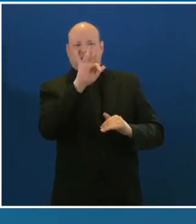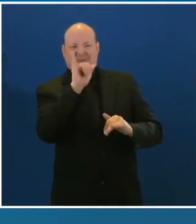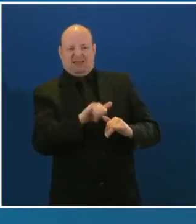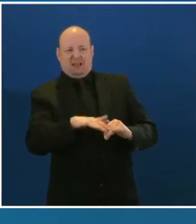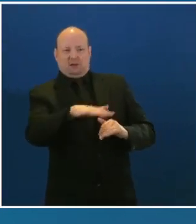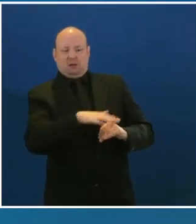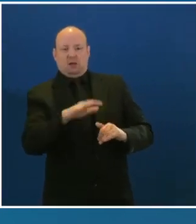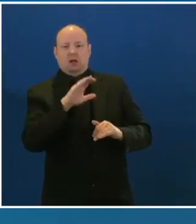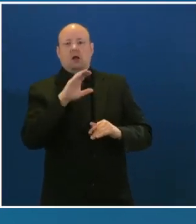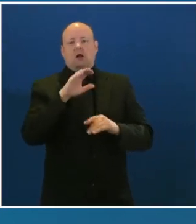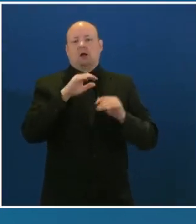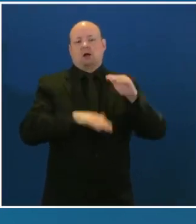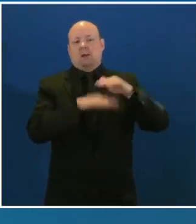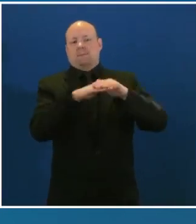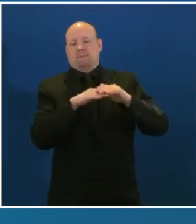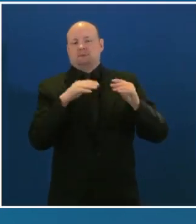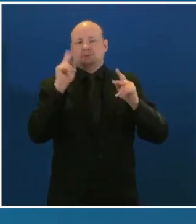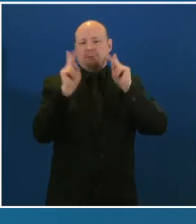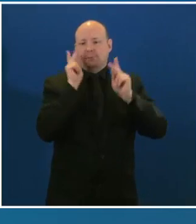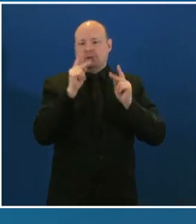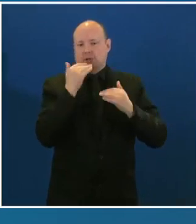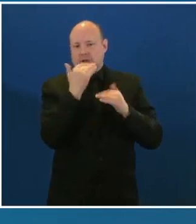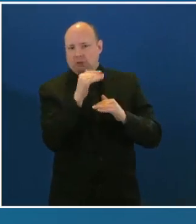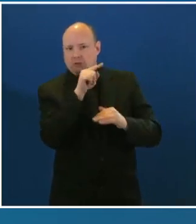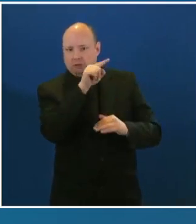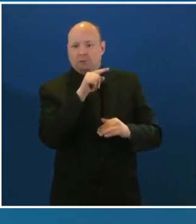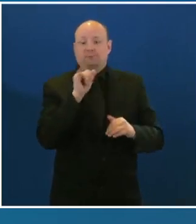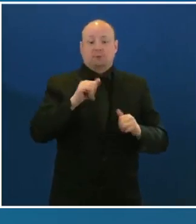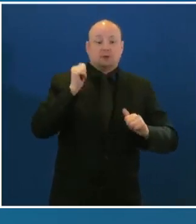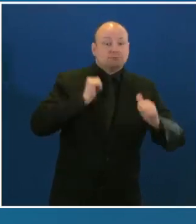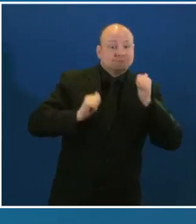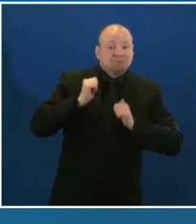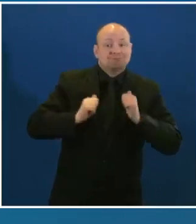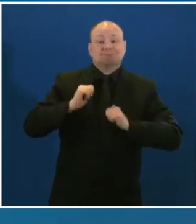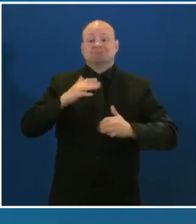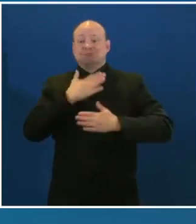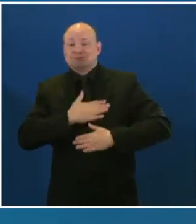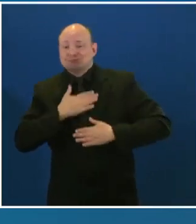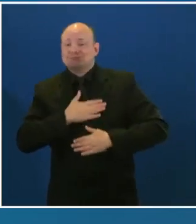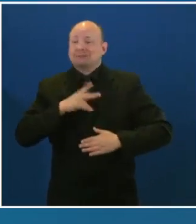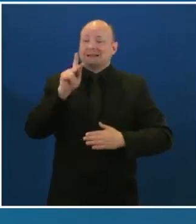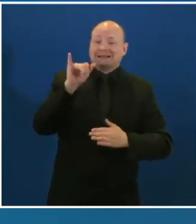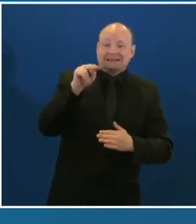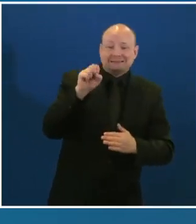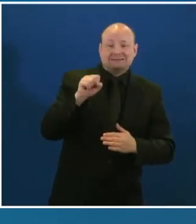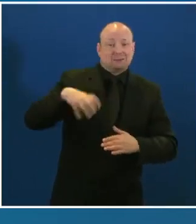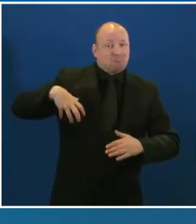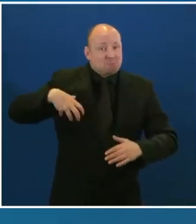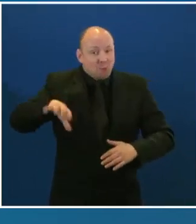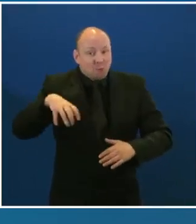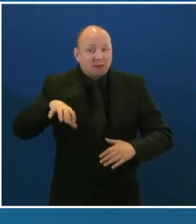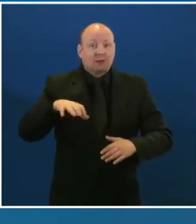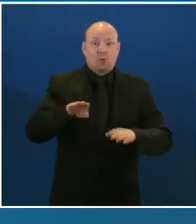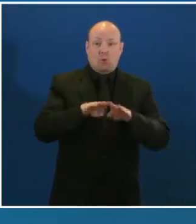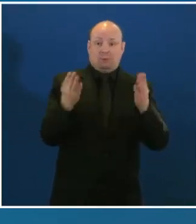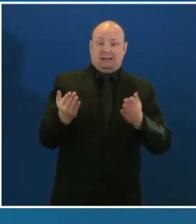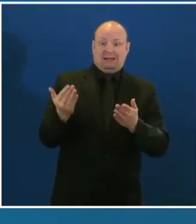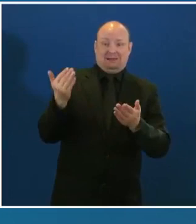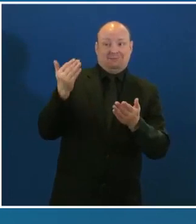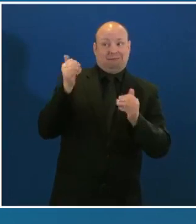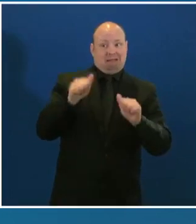Indoor entertainment, including theaters such as the Kiggins and bowling alleys, can reopen with a maximum capacity